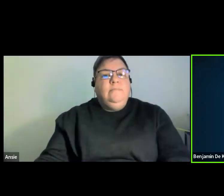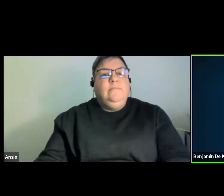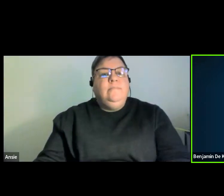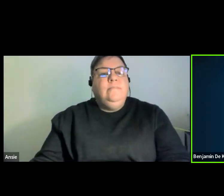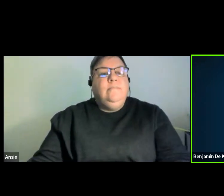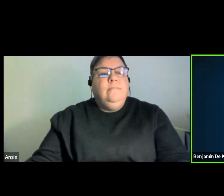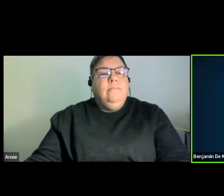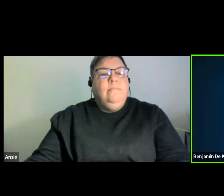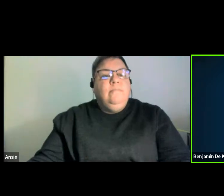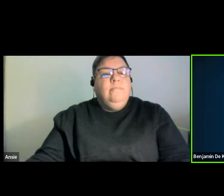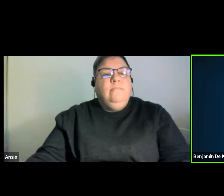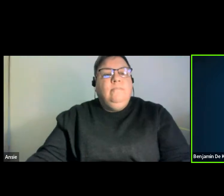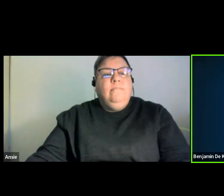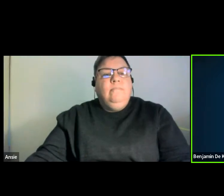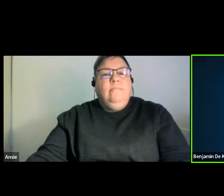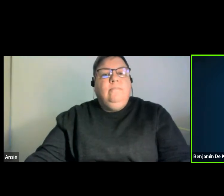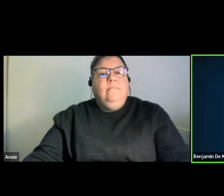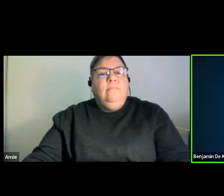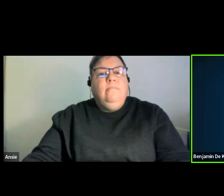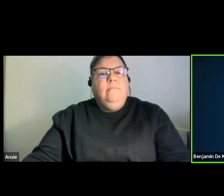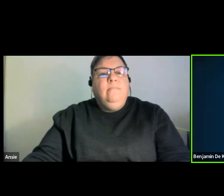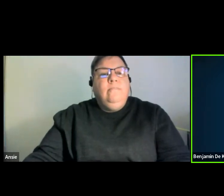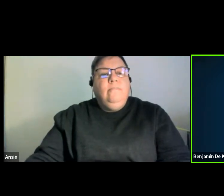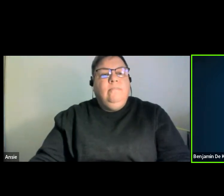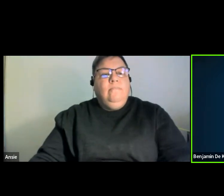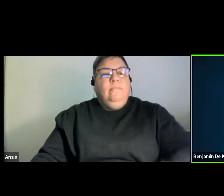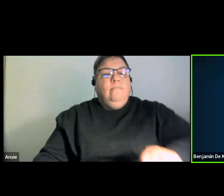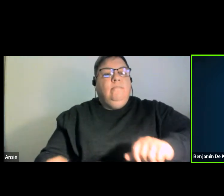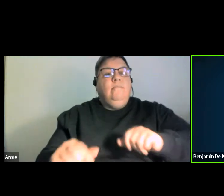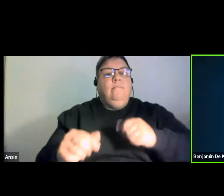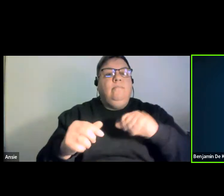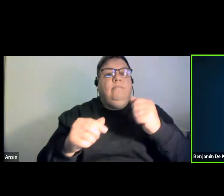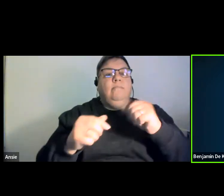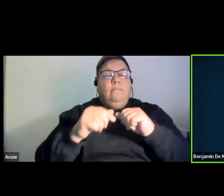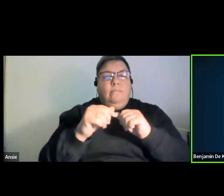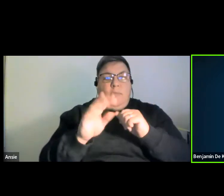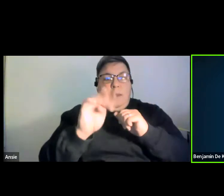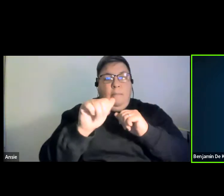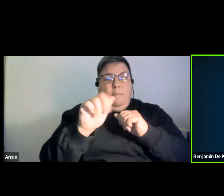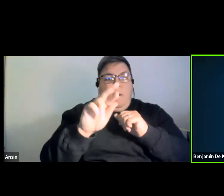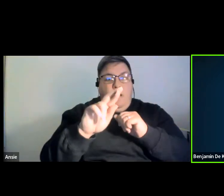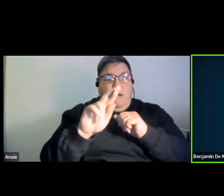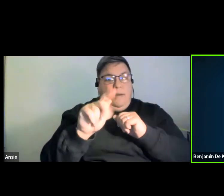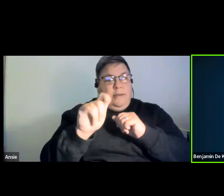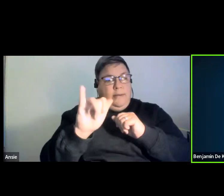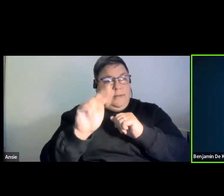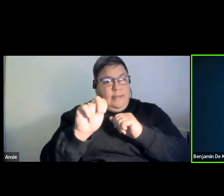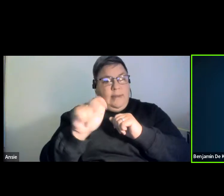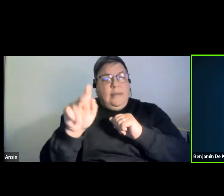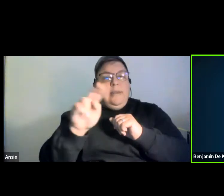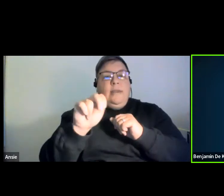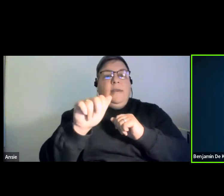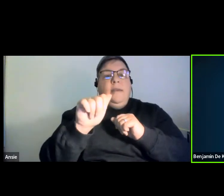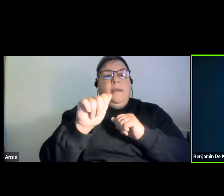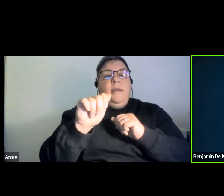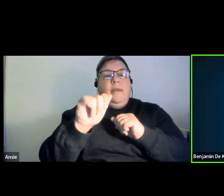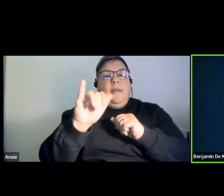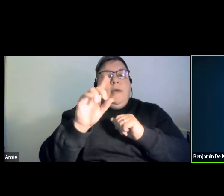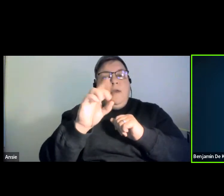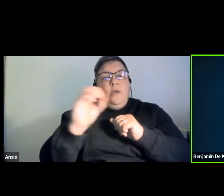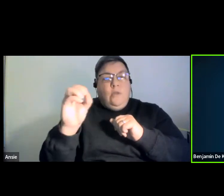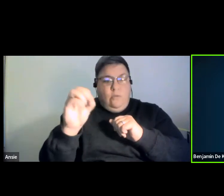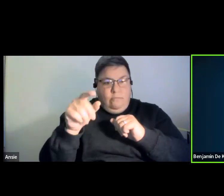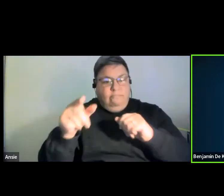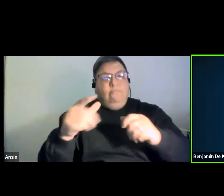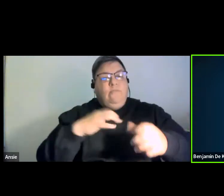this session will be Mr. Martin Naidu himself, and I already explained where Mr. Naidu worked before, and then